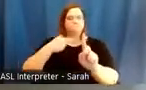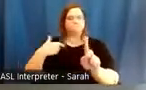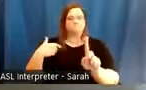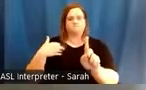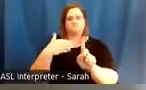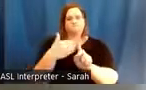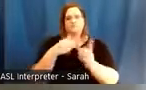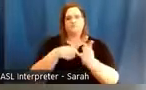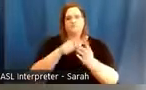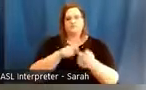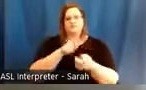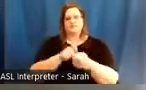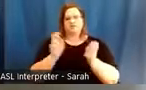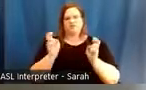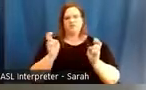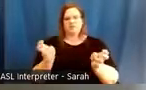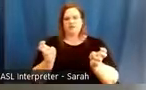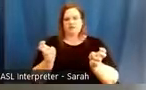particular topic.